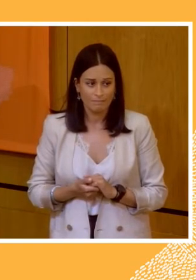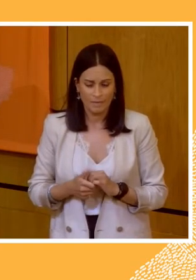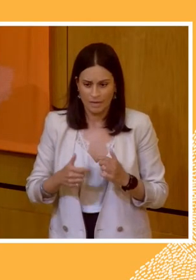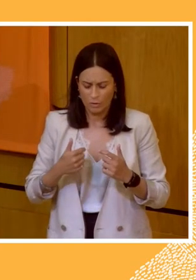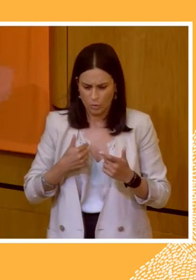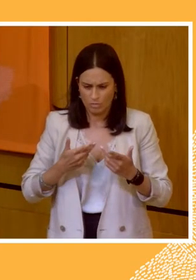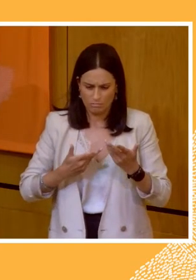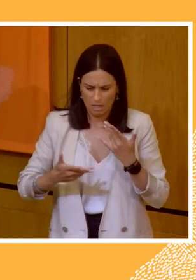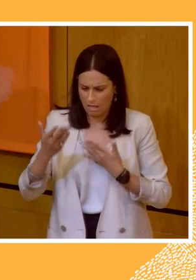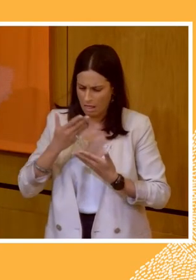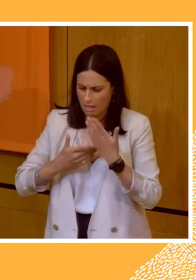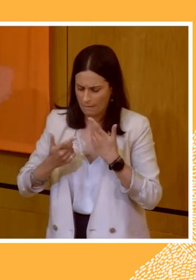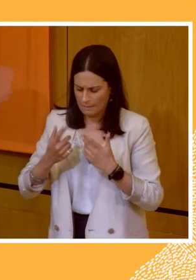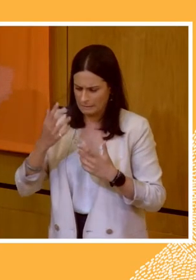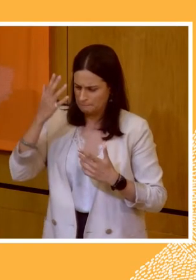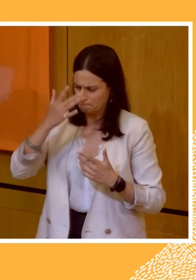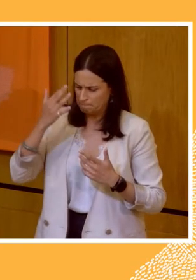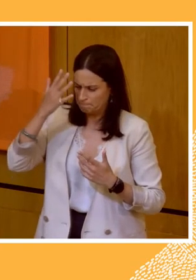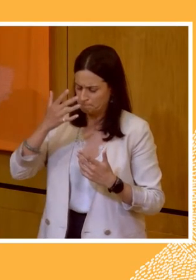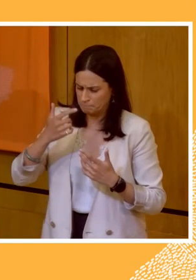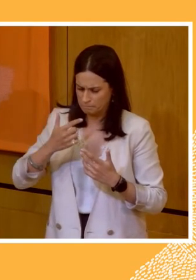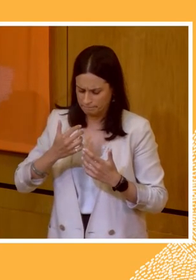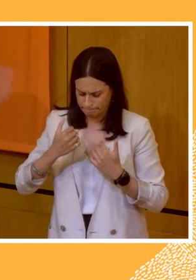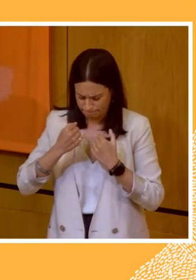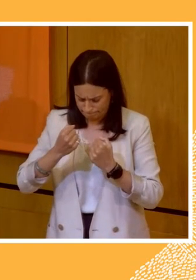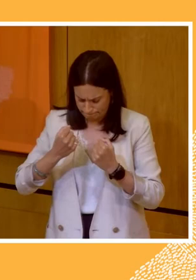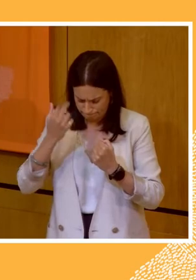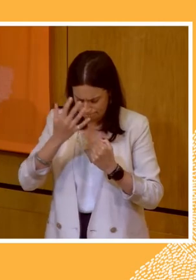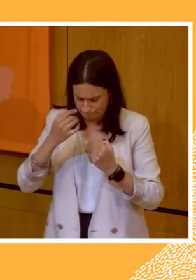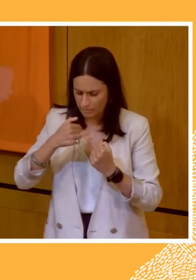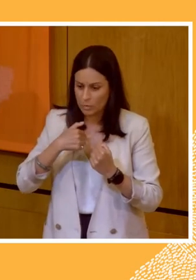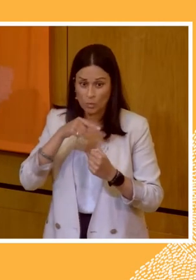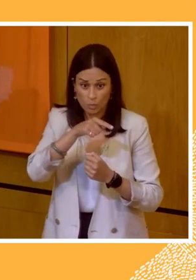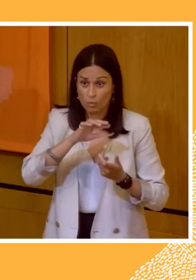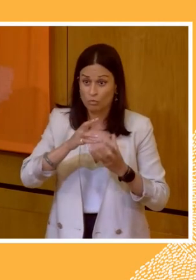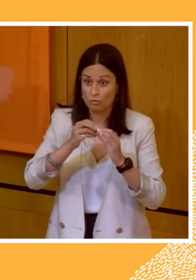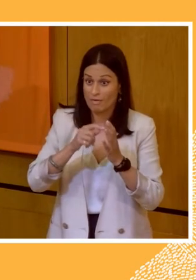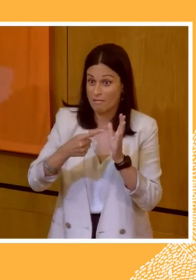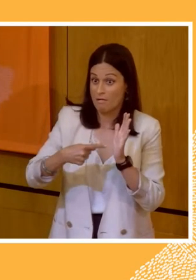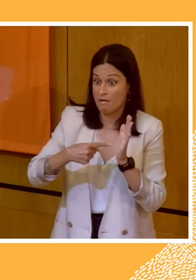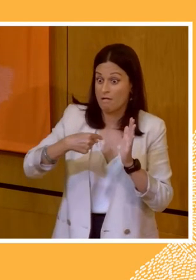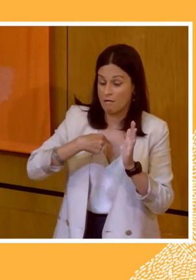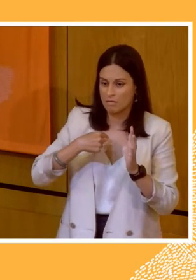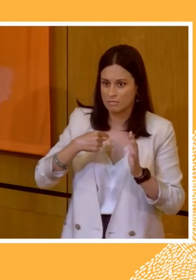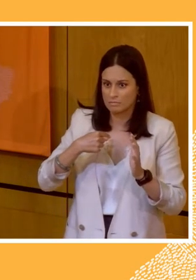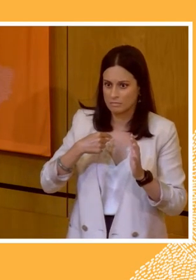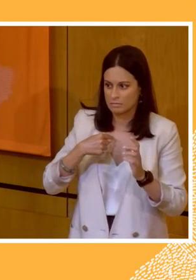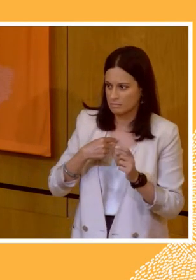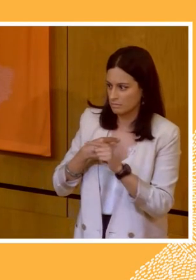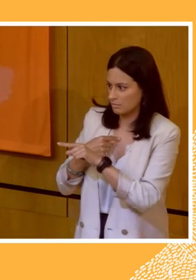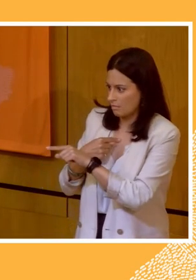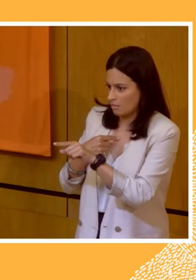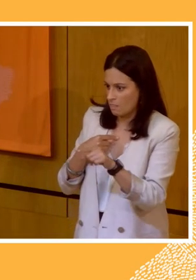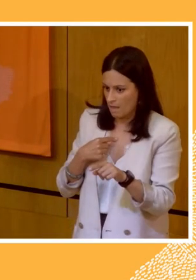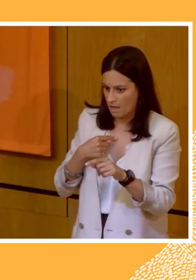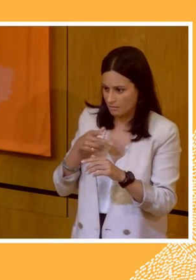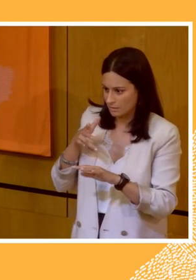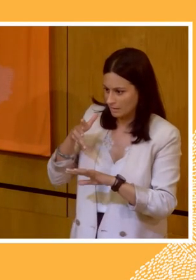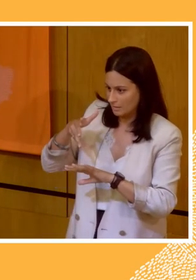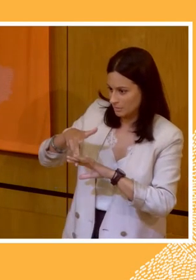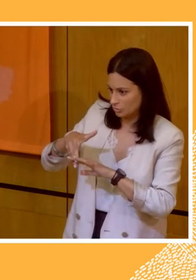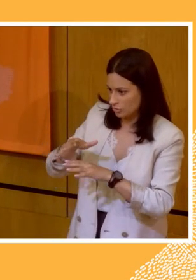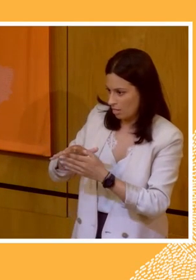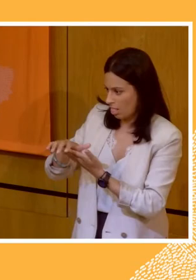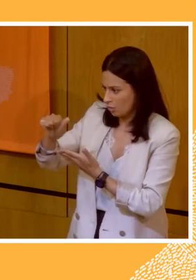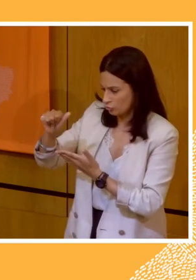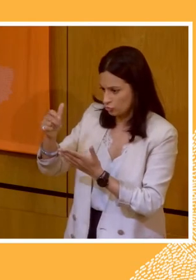self-reflection based question is, when you create this type of art, knowing that we might be the reason for a lot of these indigenous cultures being